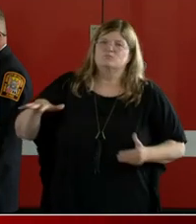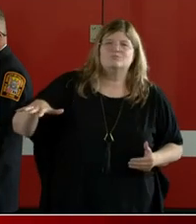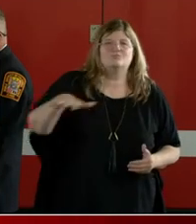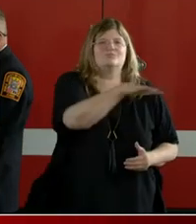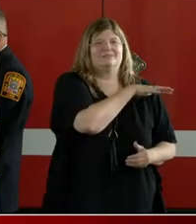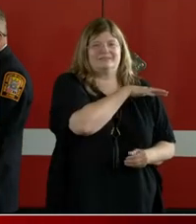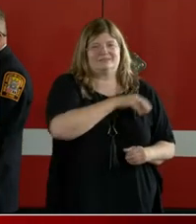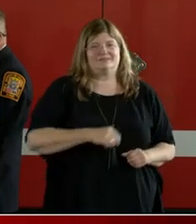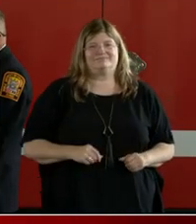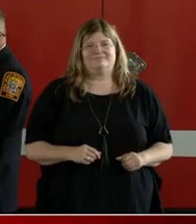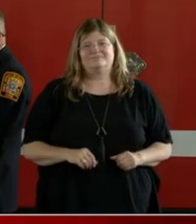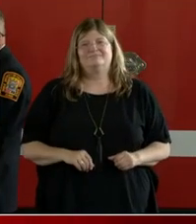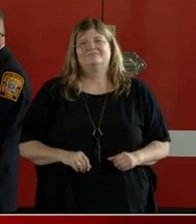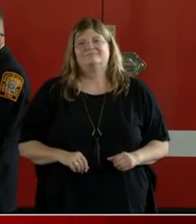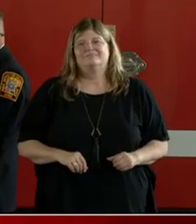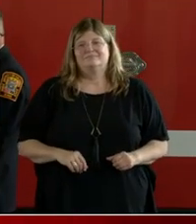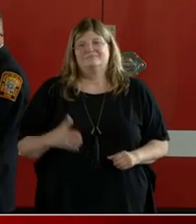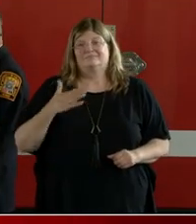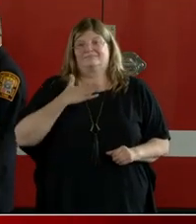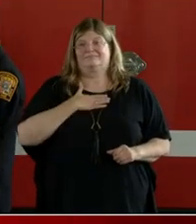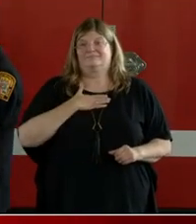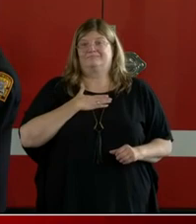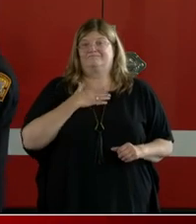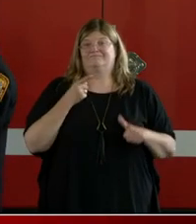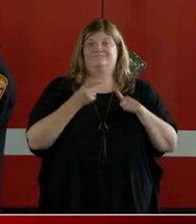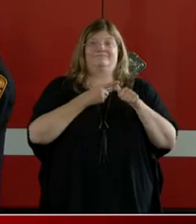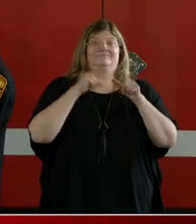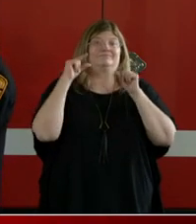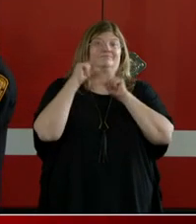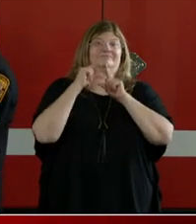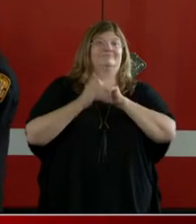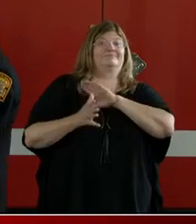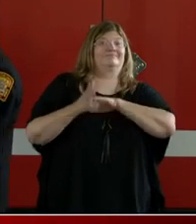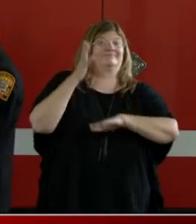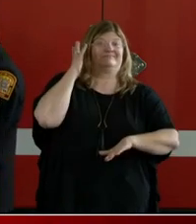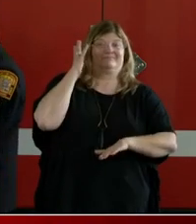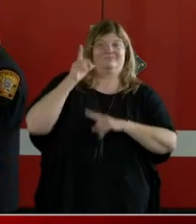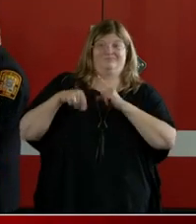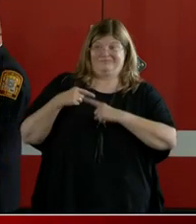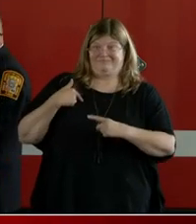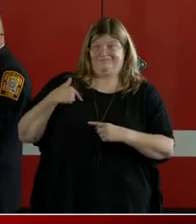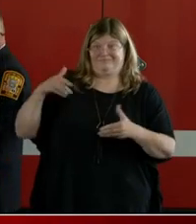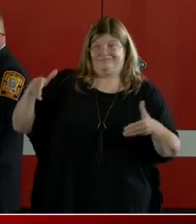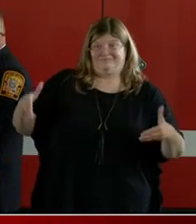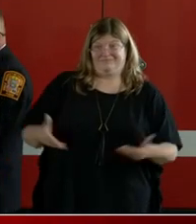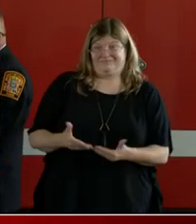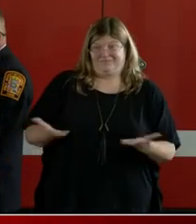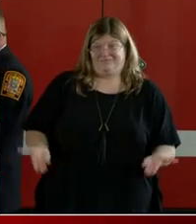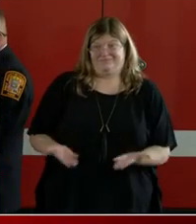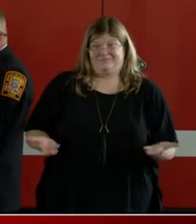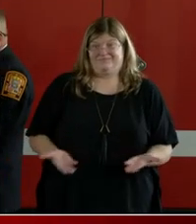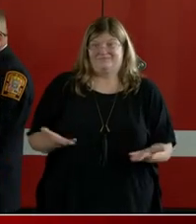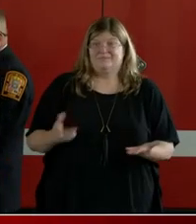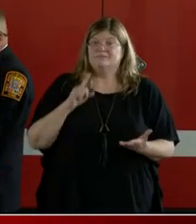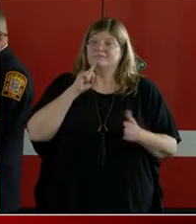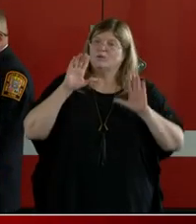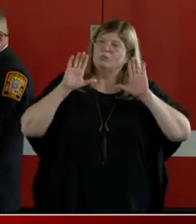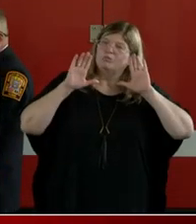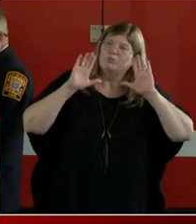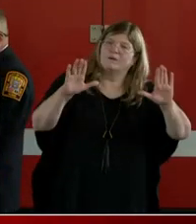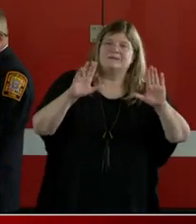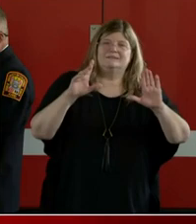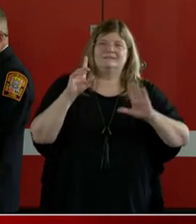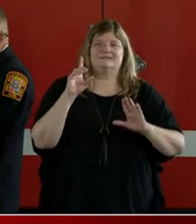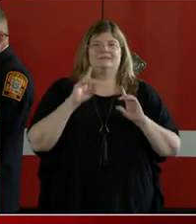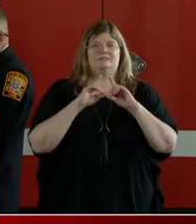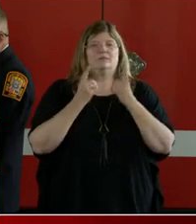My first words right here in this station was when I was introduced were that this is a great department and I was honored to become a part of